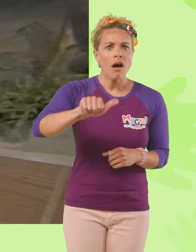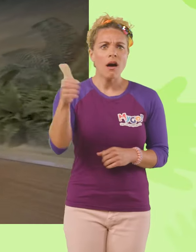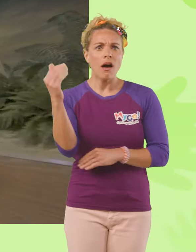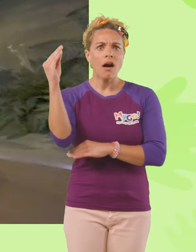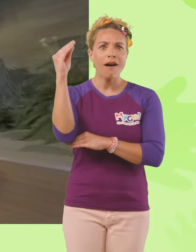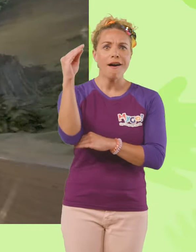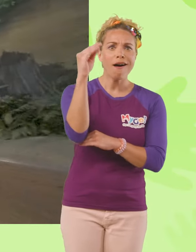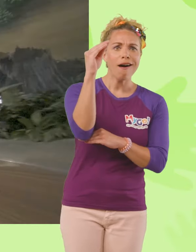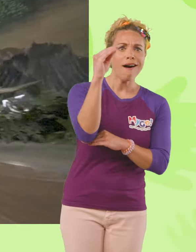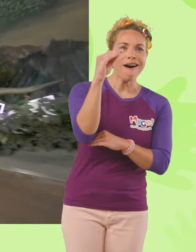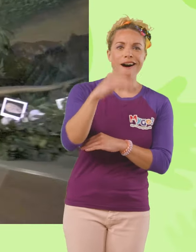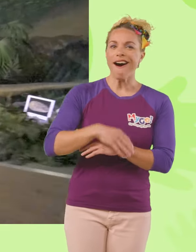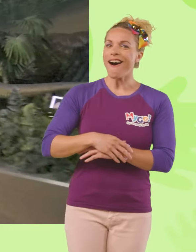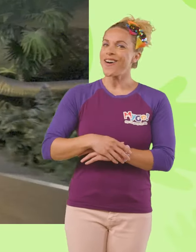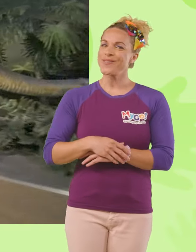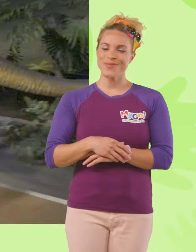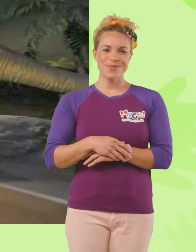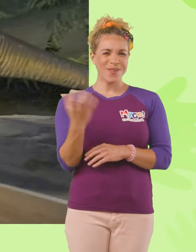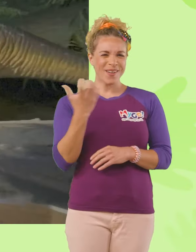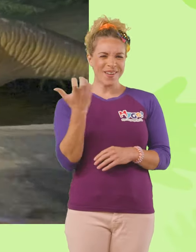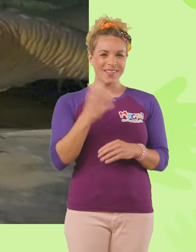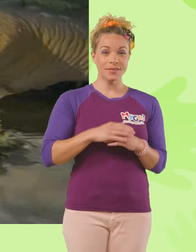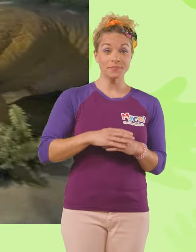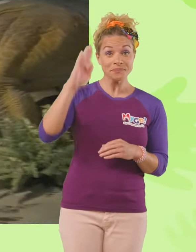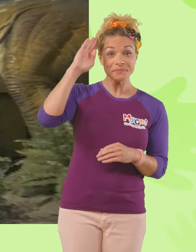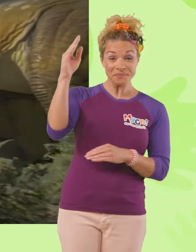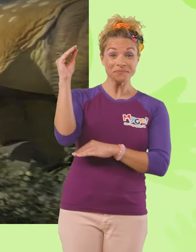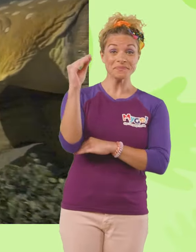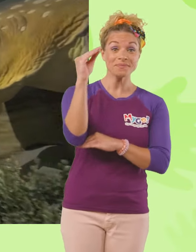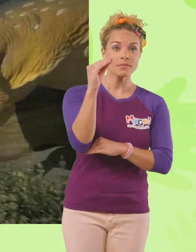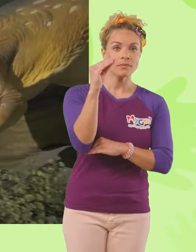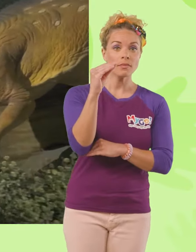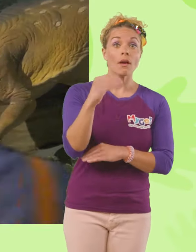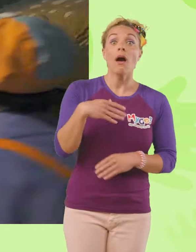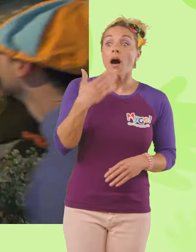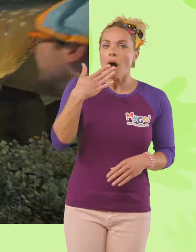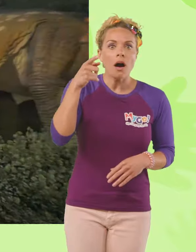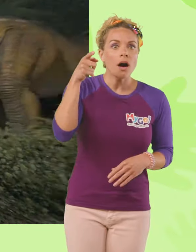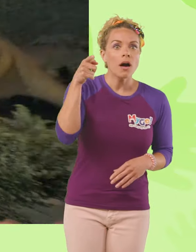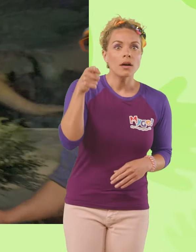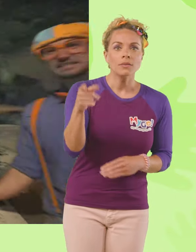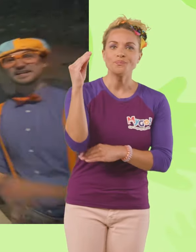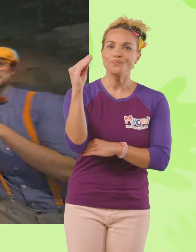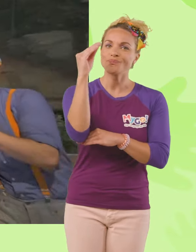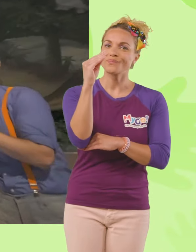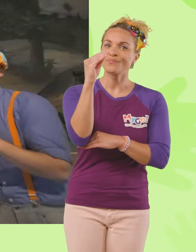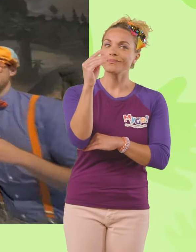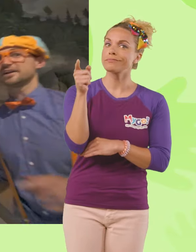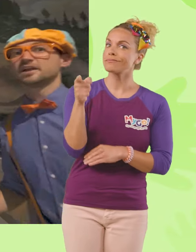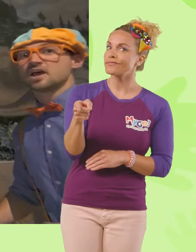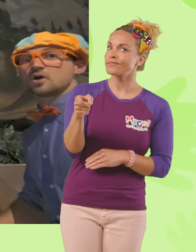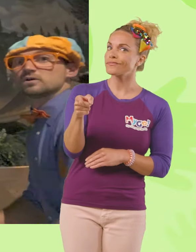Whoa. Hey, another dinosaur. Wow. Hey, dinosaur. Oh, this dinosaur